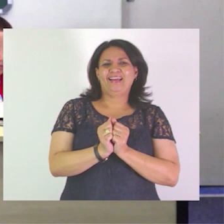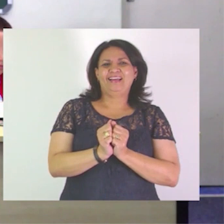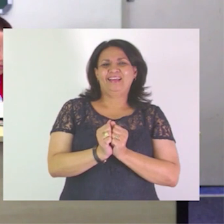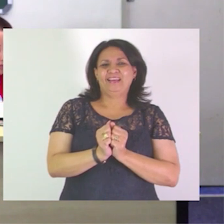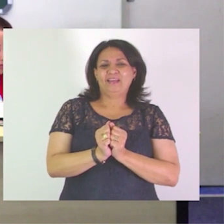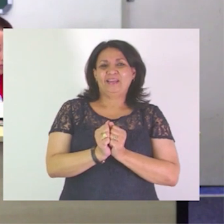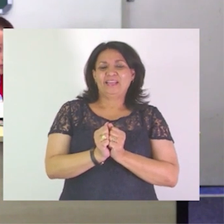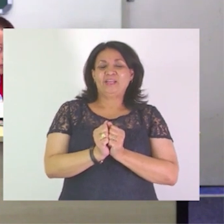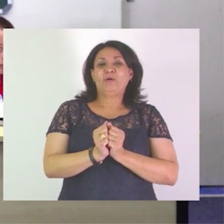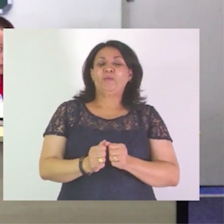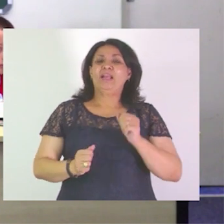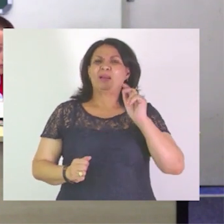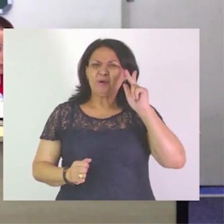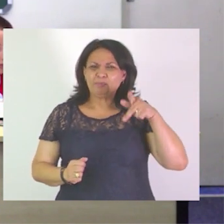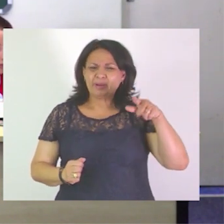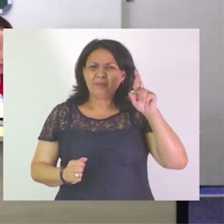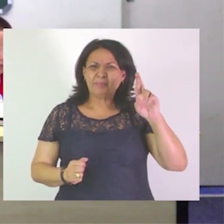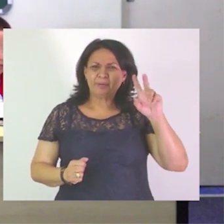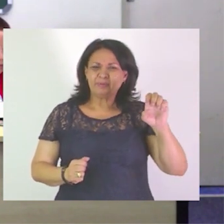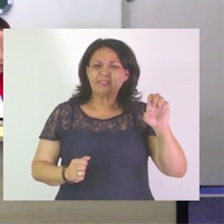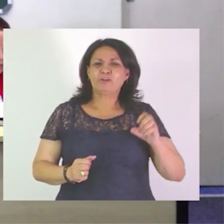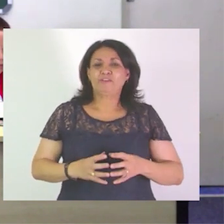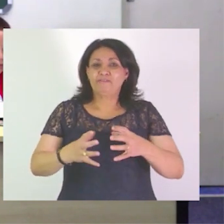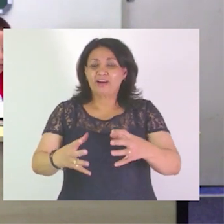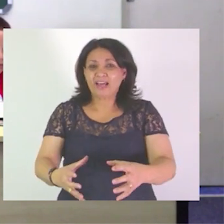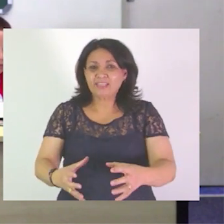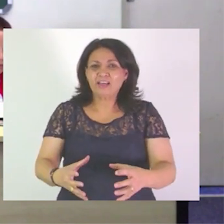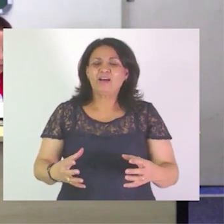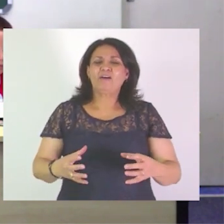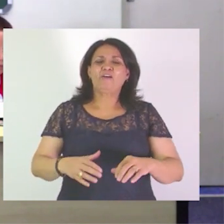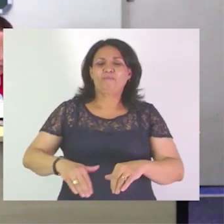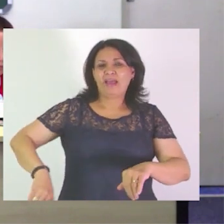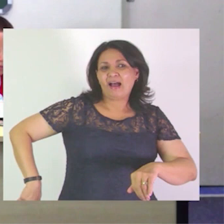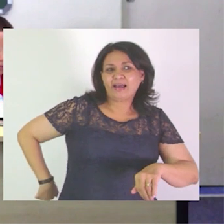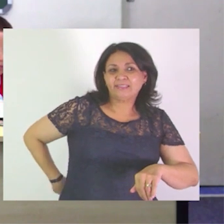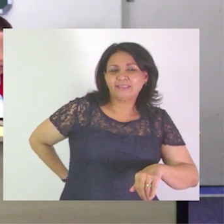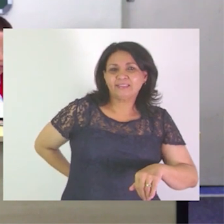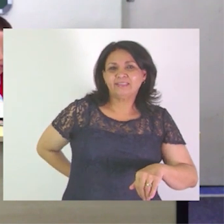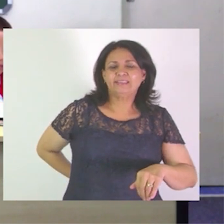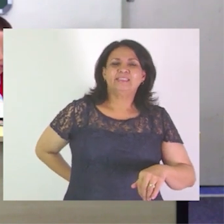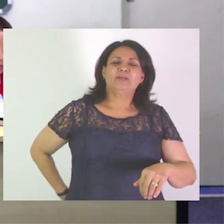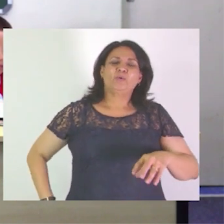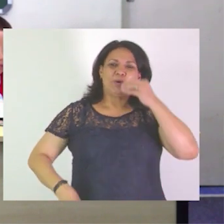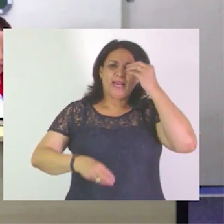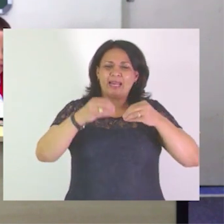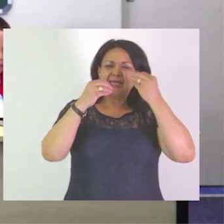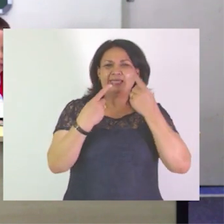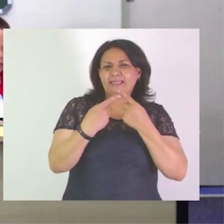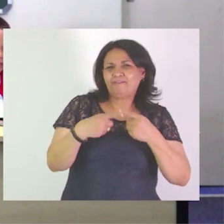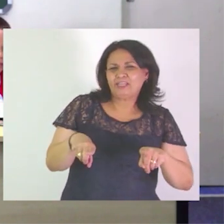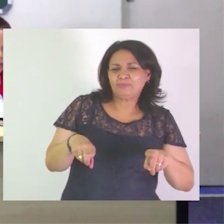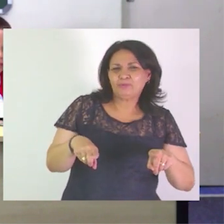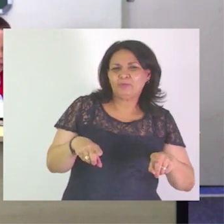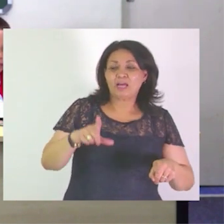there are prepositions of in front and behind. We also learned the difference between